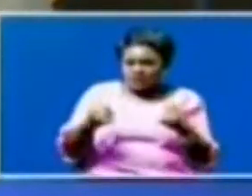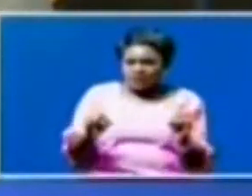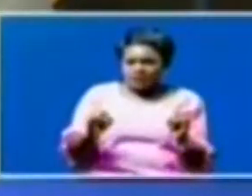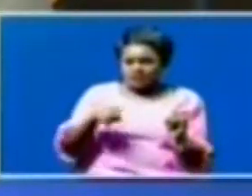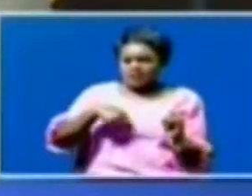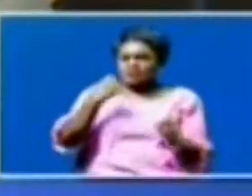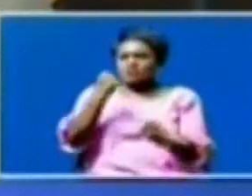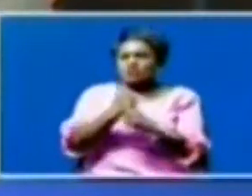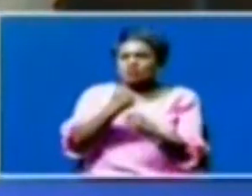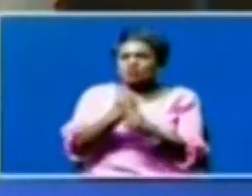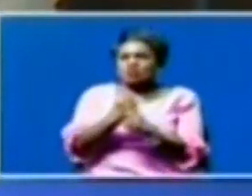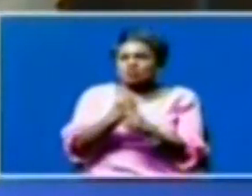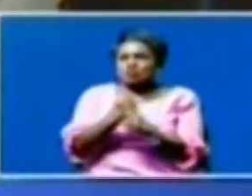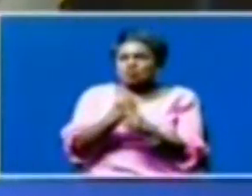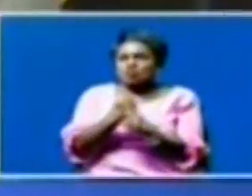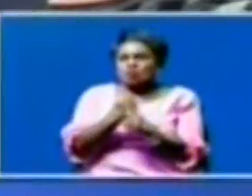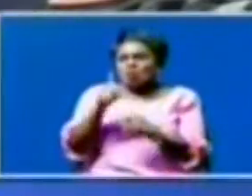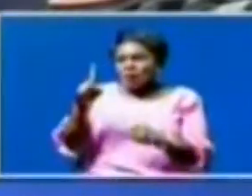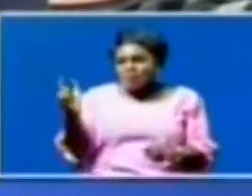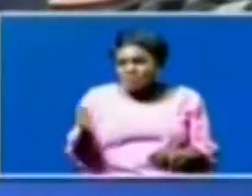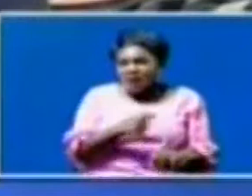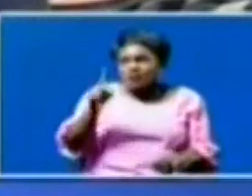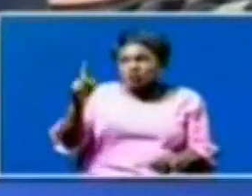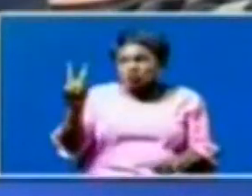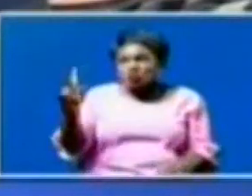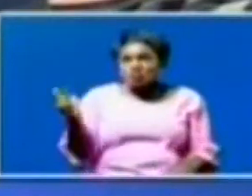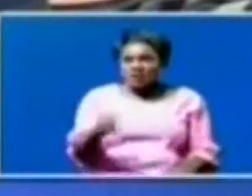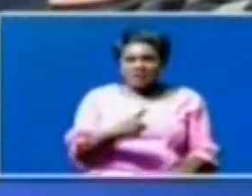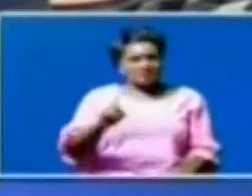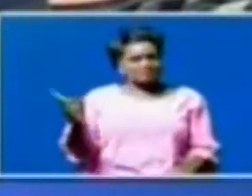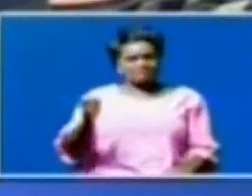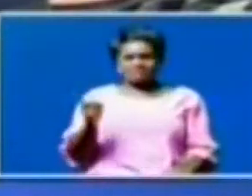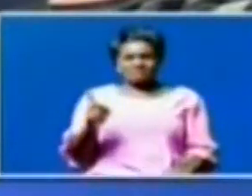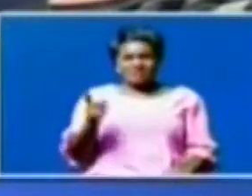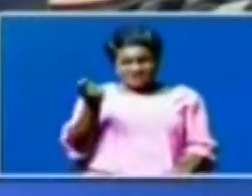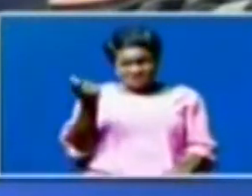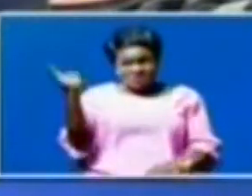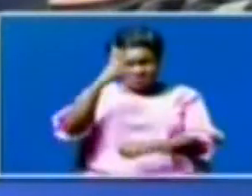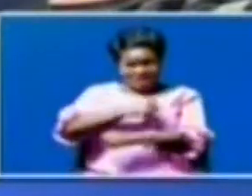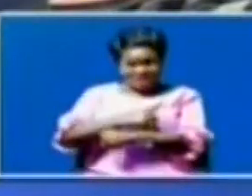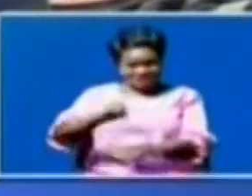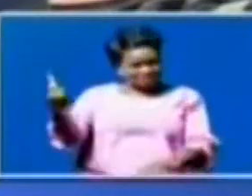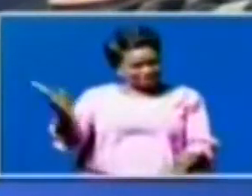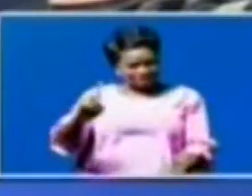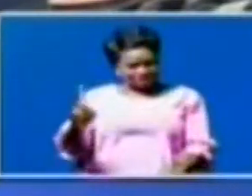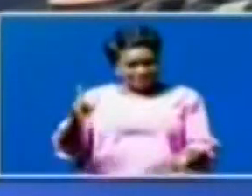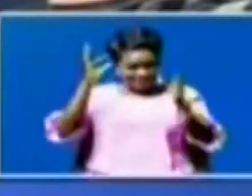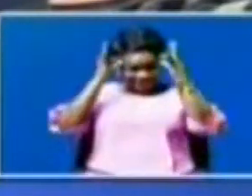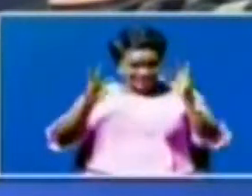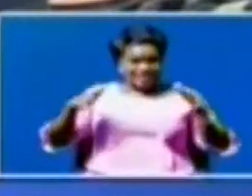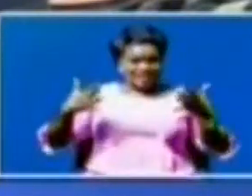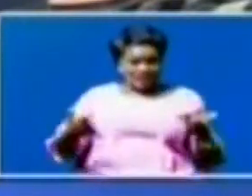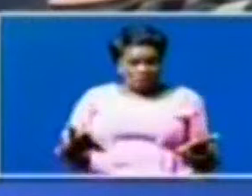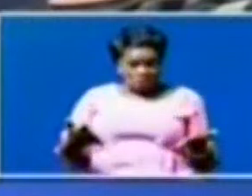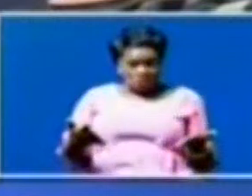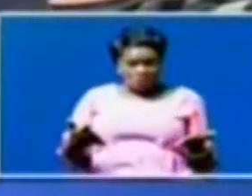doing just for a month or two. We are not enhancing surveillance for a few days. We have decided from our